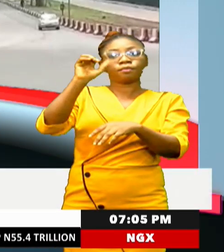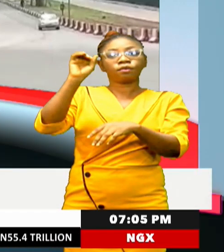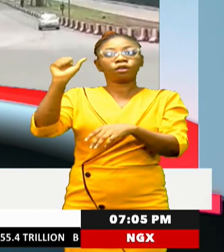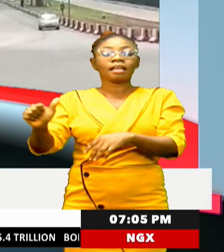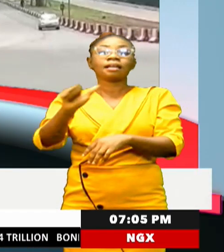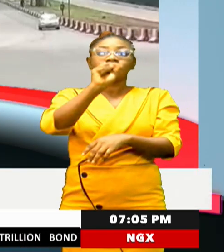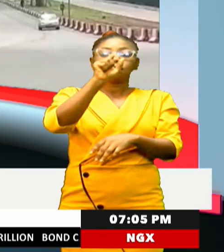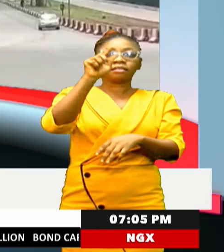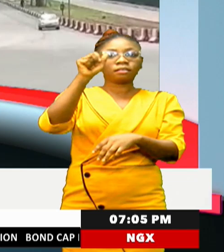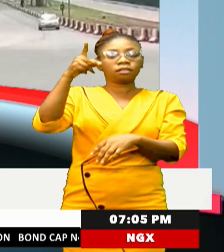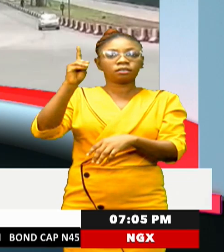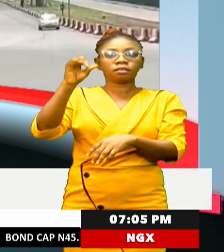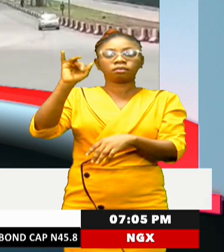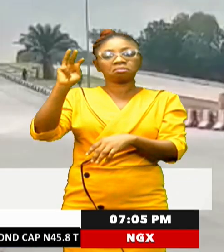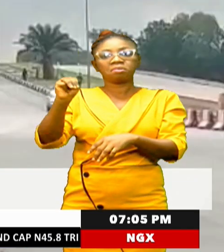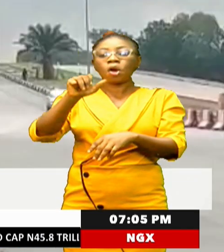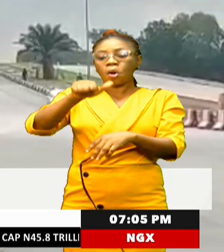Abuja were calm.